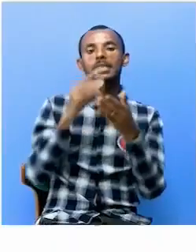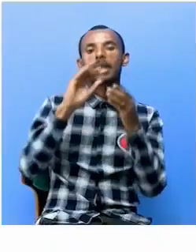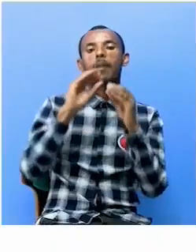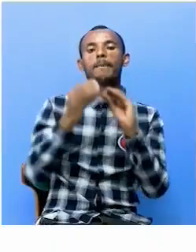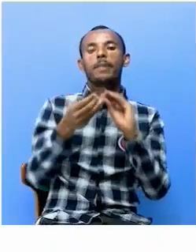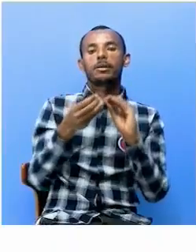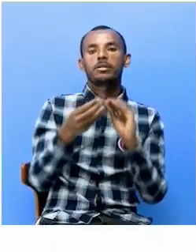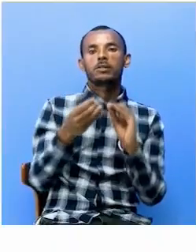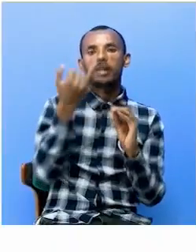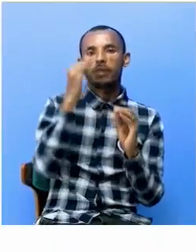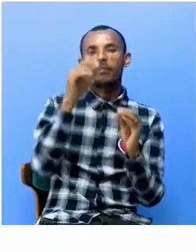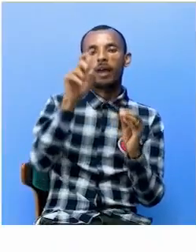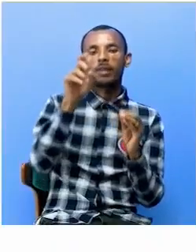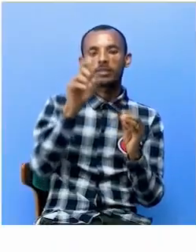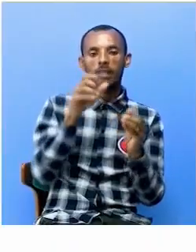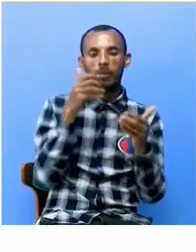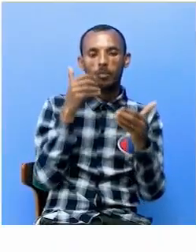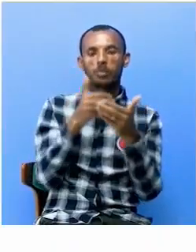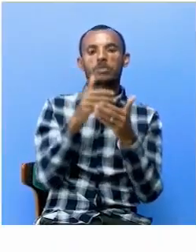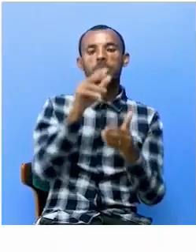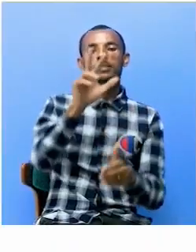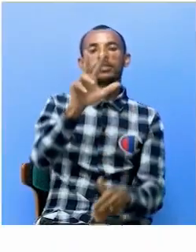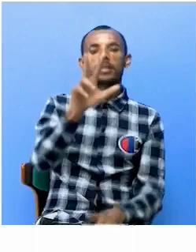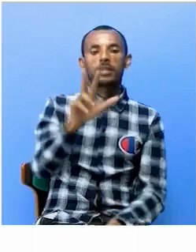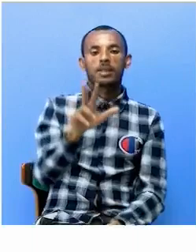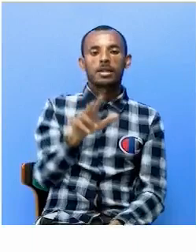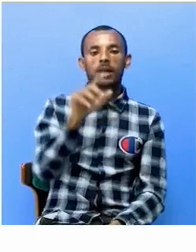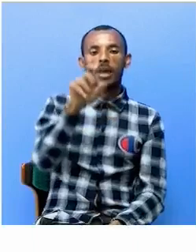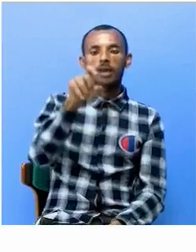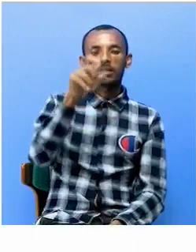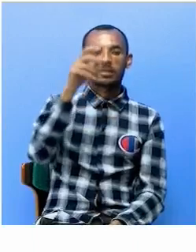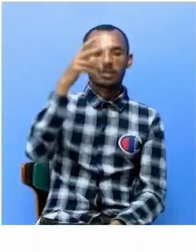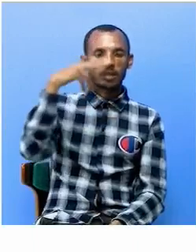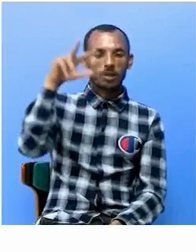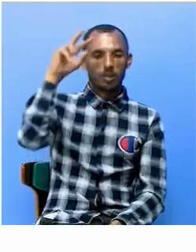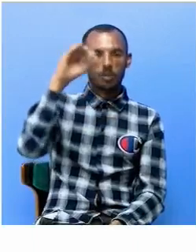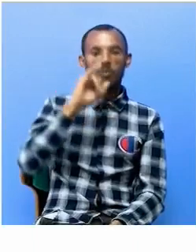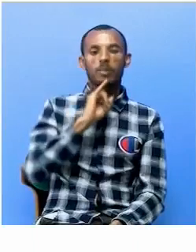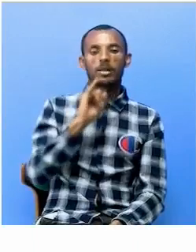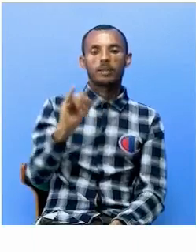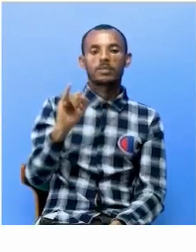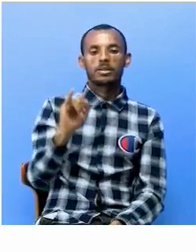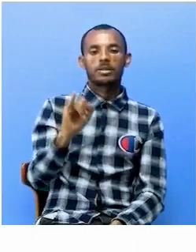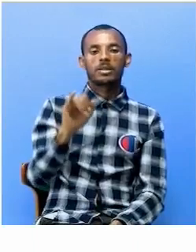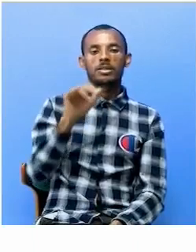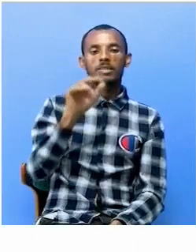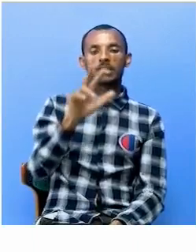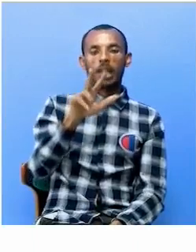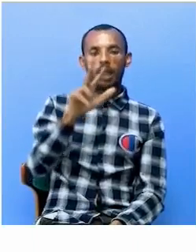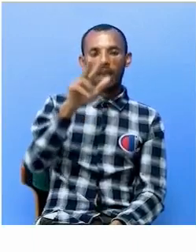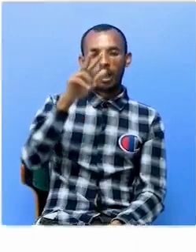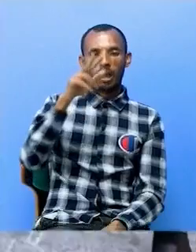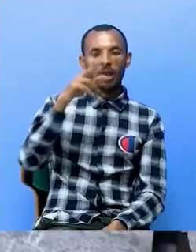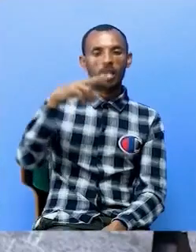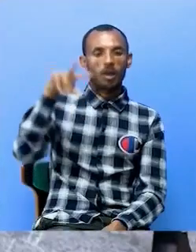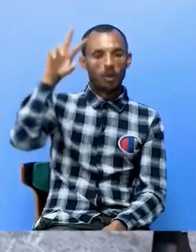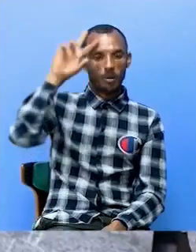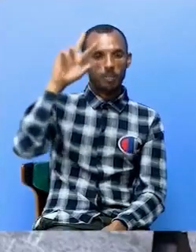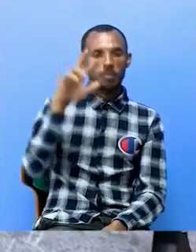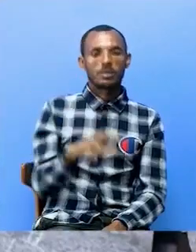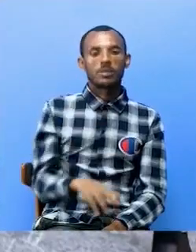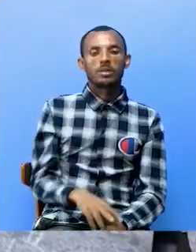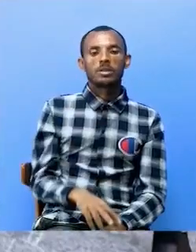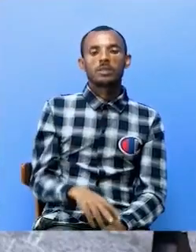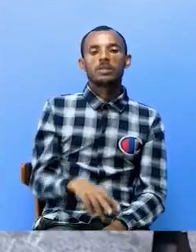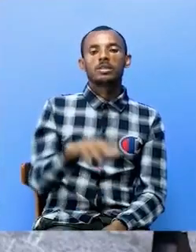So if x is approximately 3, x cube is approximately 3 cube, okay? So